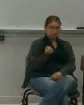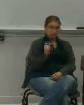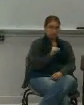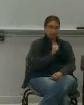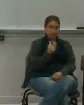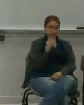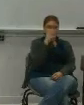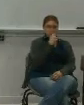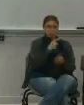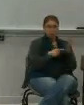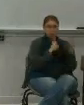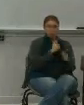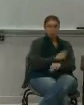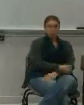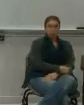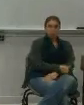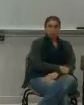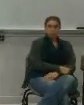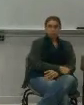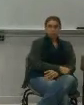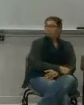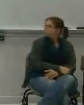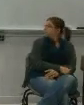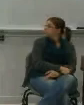guesses as to what it is?